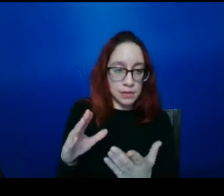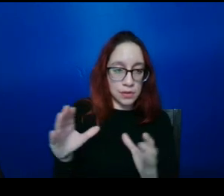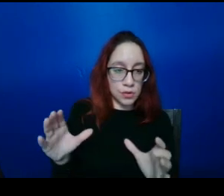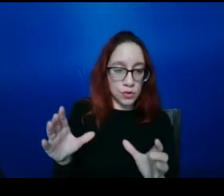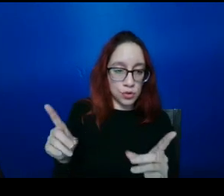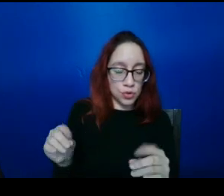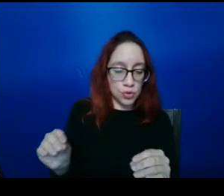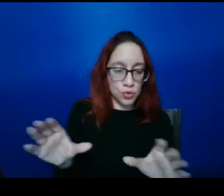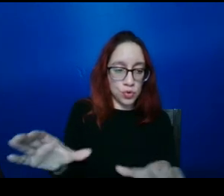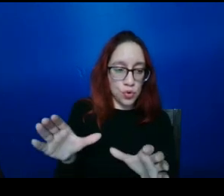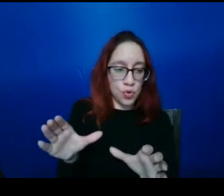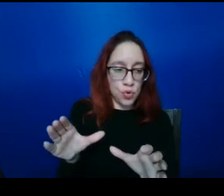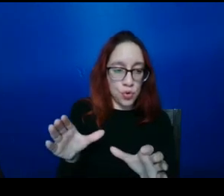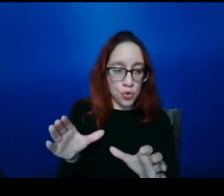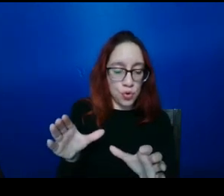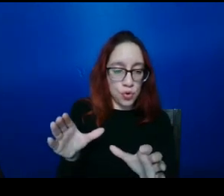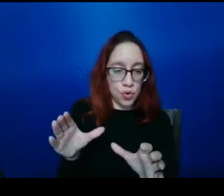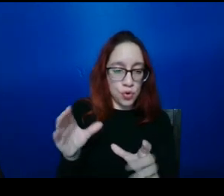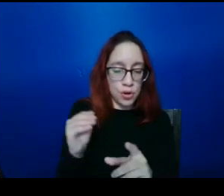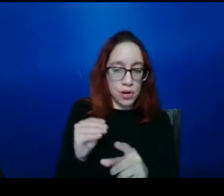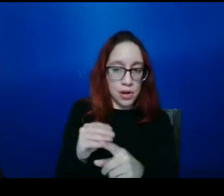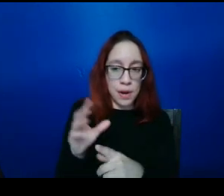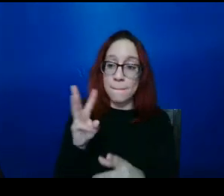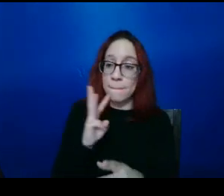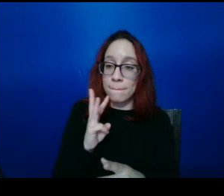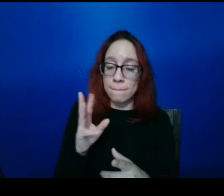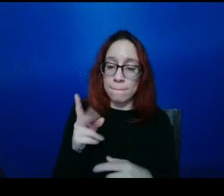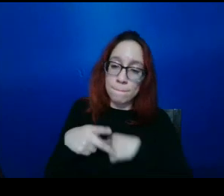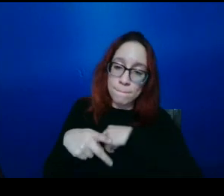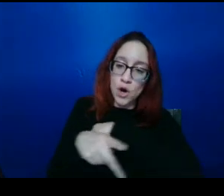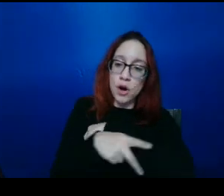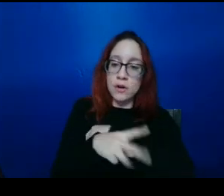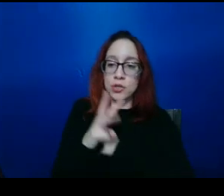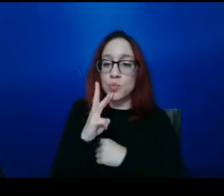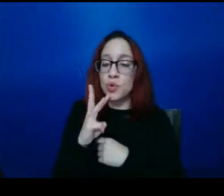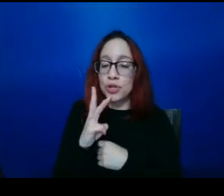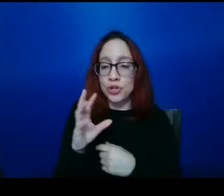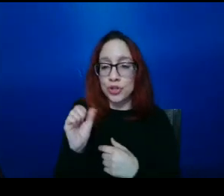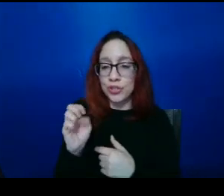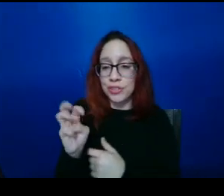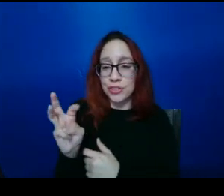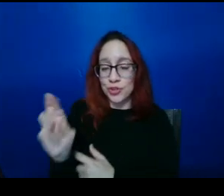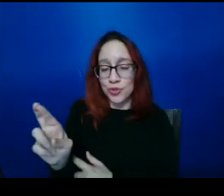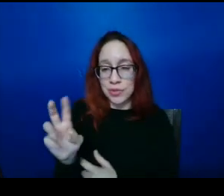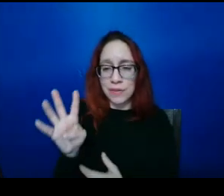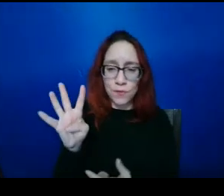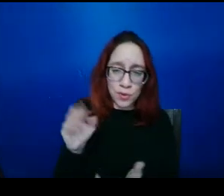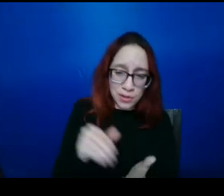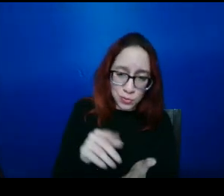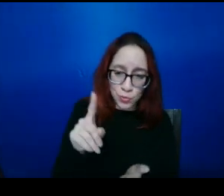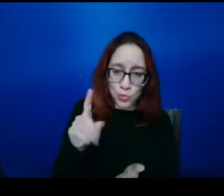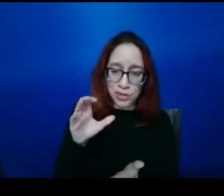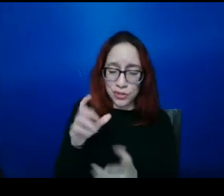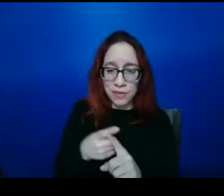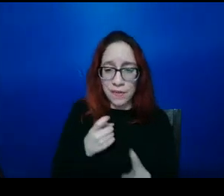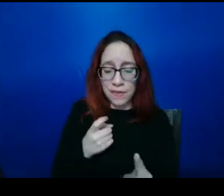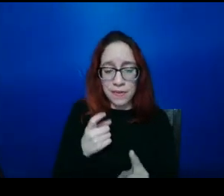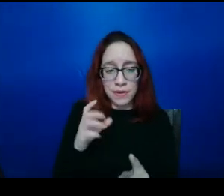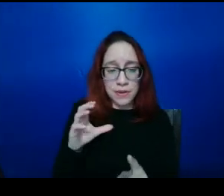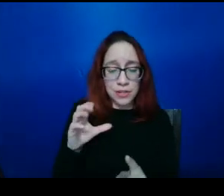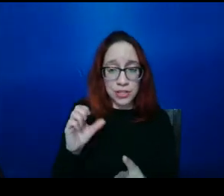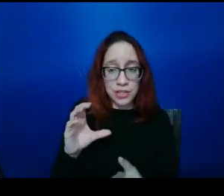Which had to do with the target, parks, water, and sewer, is about $4,100 that could come from the CHIP